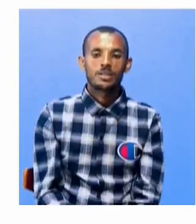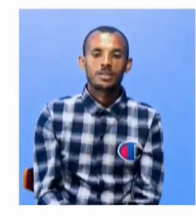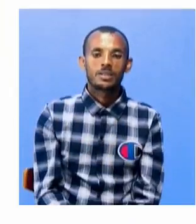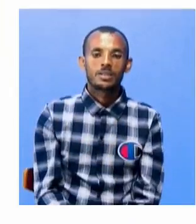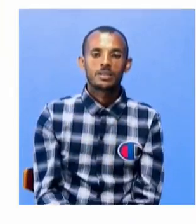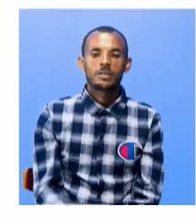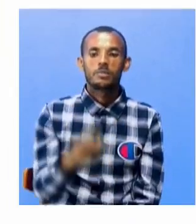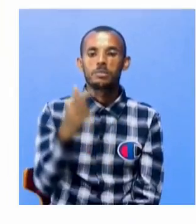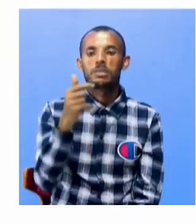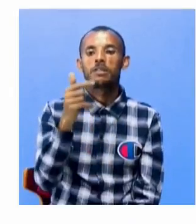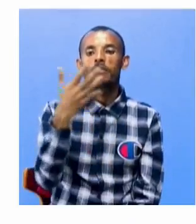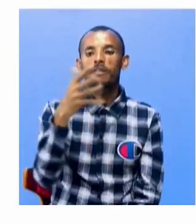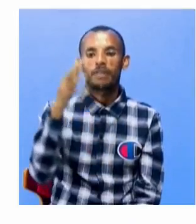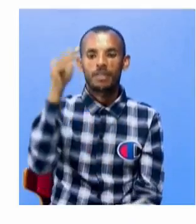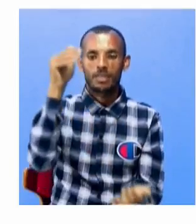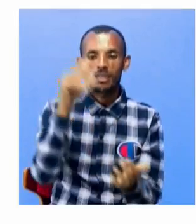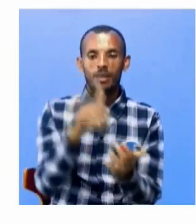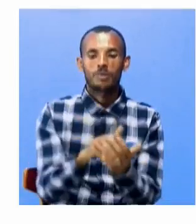Calculate the percent increase.